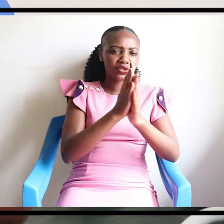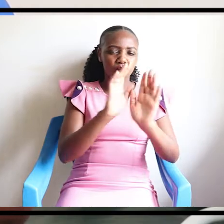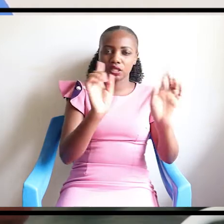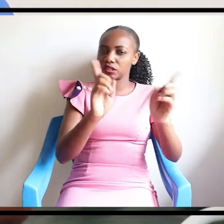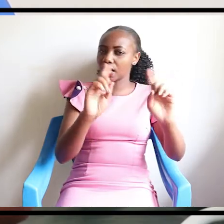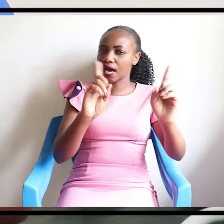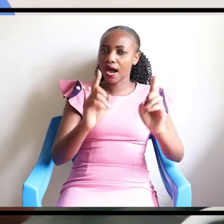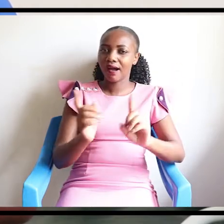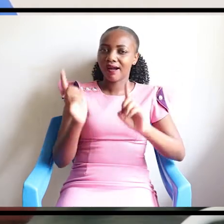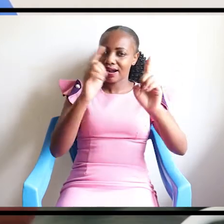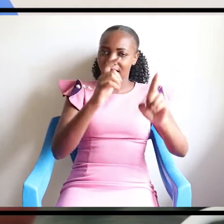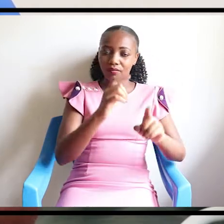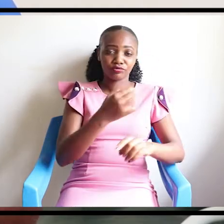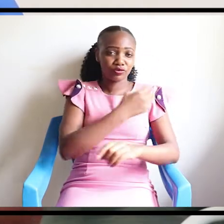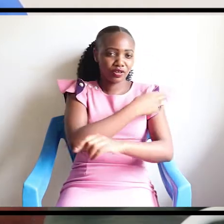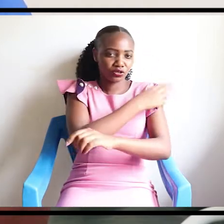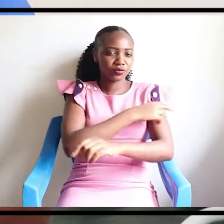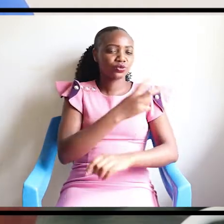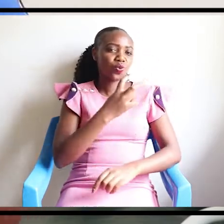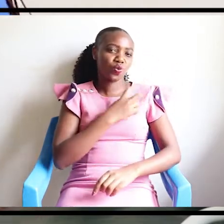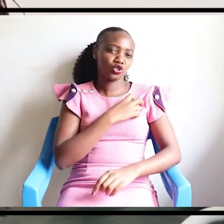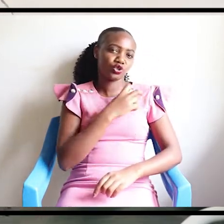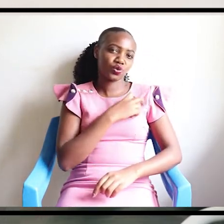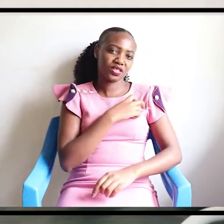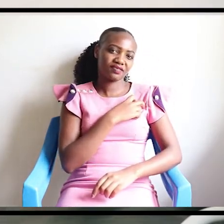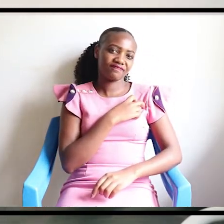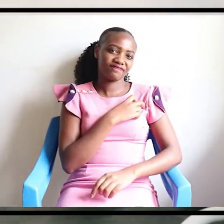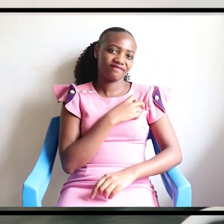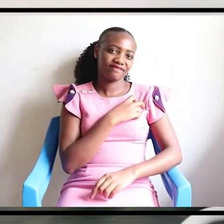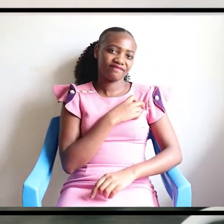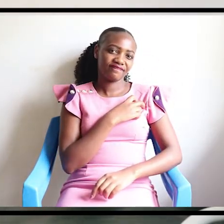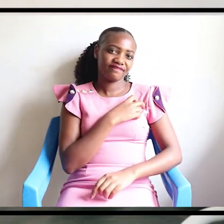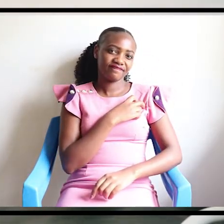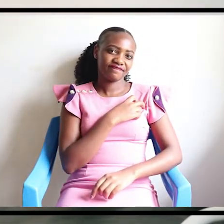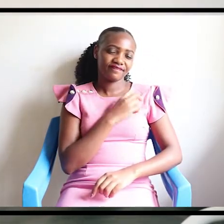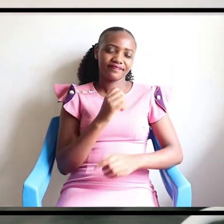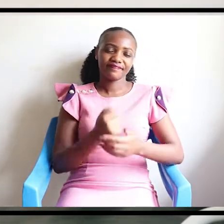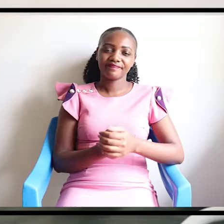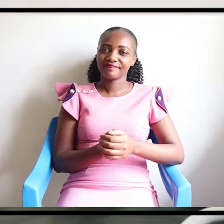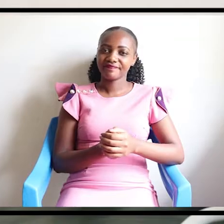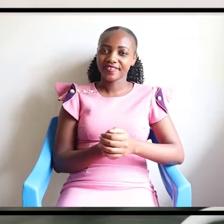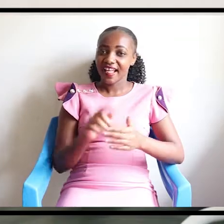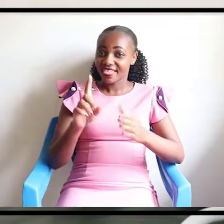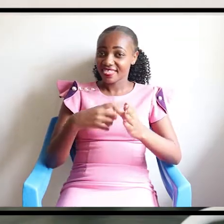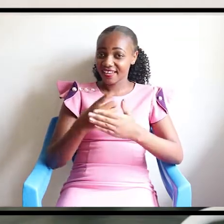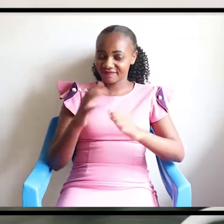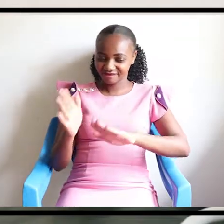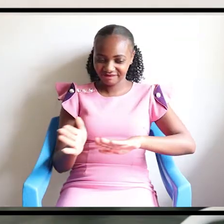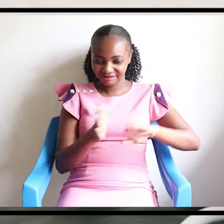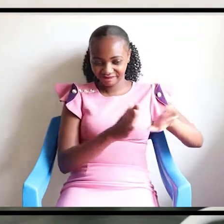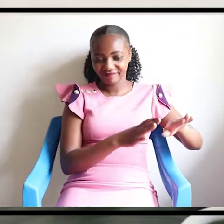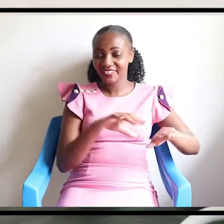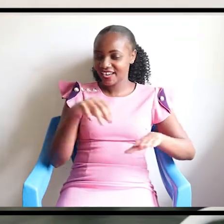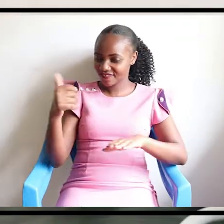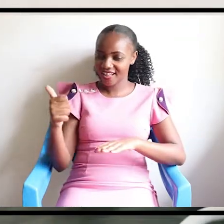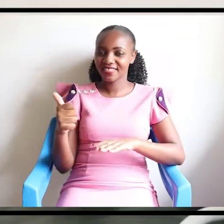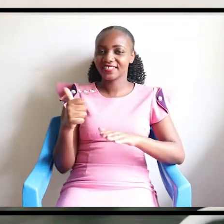the community, just come back to the health facility. So I'll go to the other method.